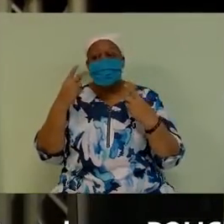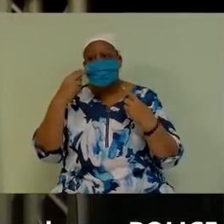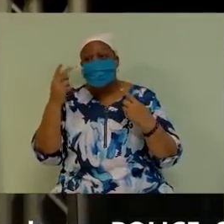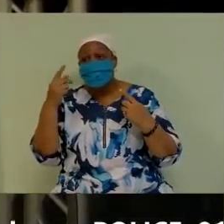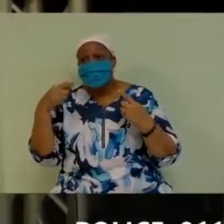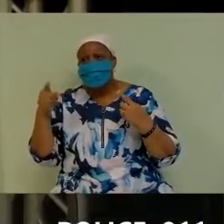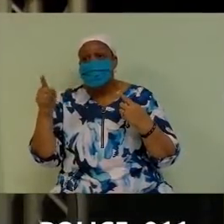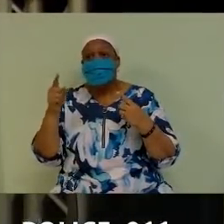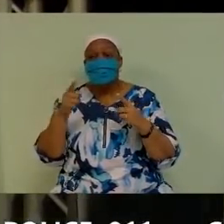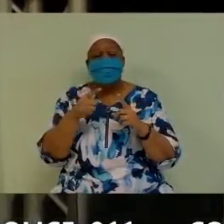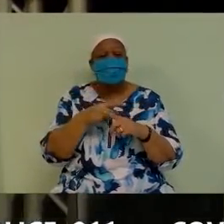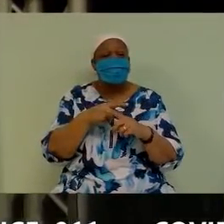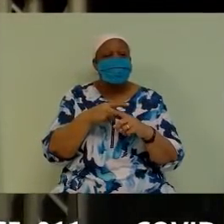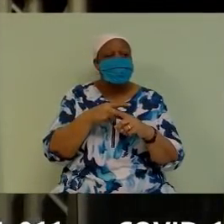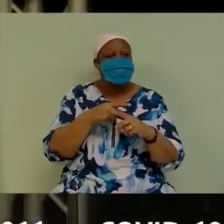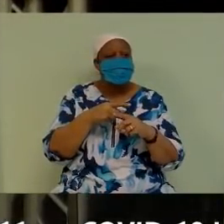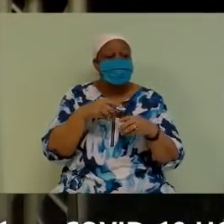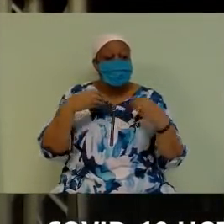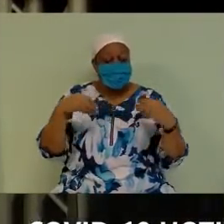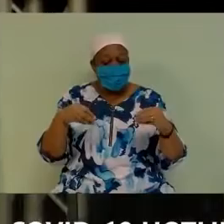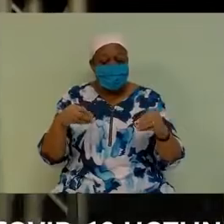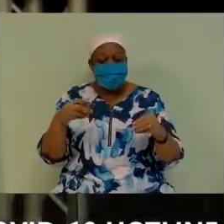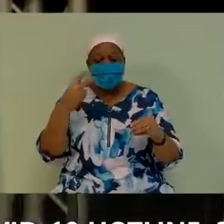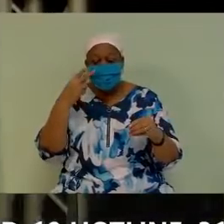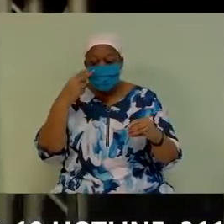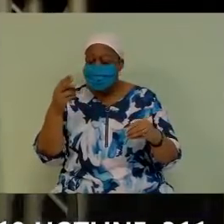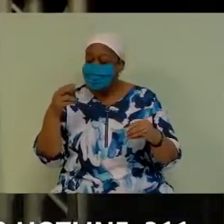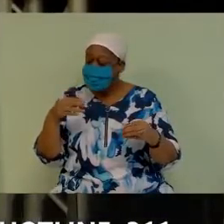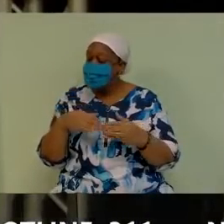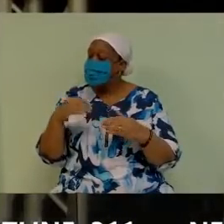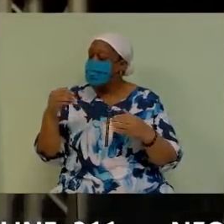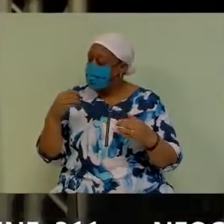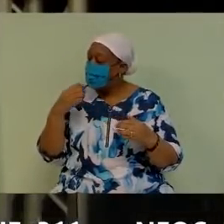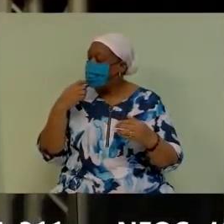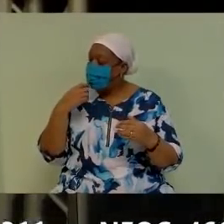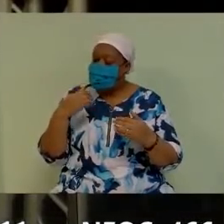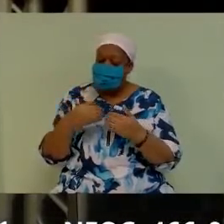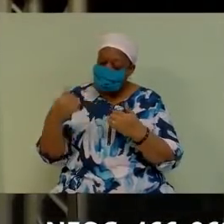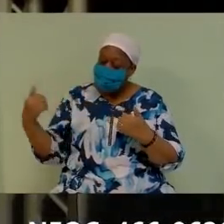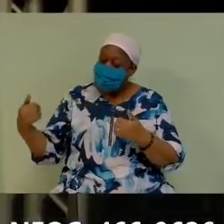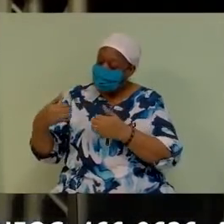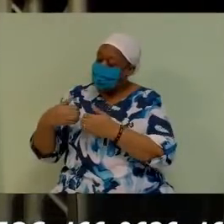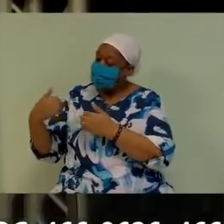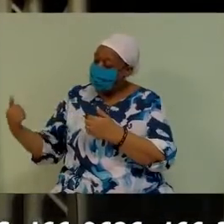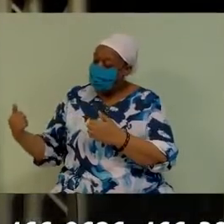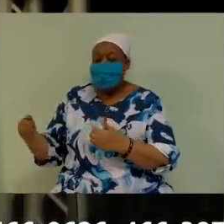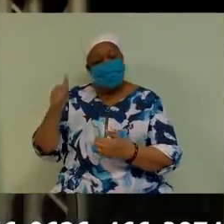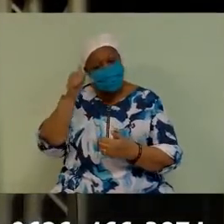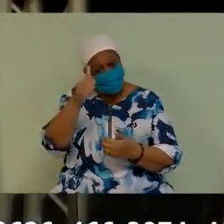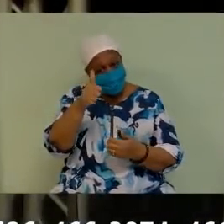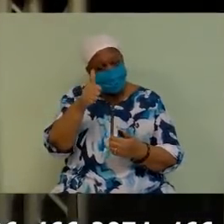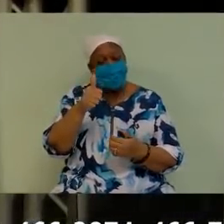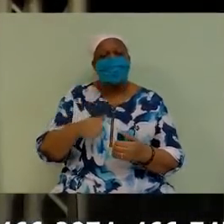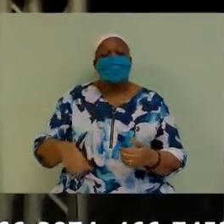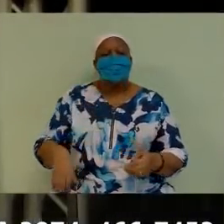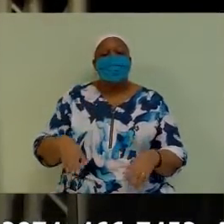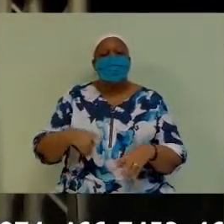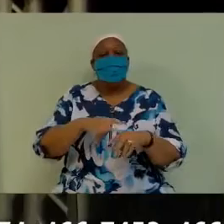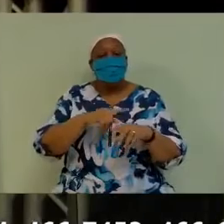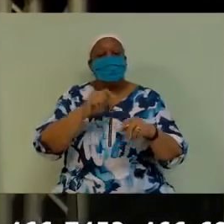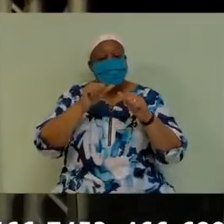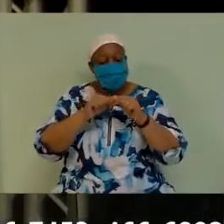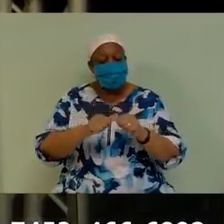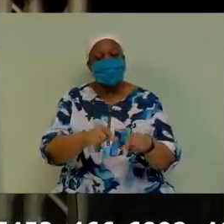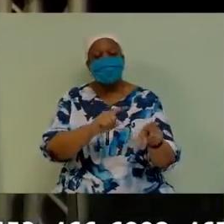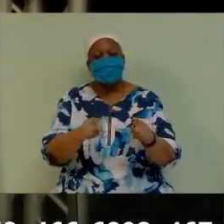persons are adopting to the new norm and spacing themselves within the aisles. And let us continue to do that, because once we do those things, we will be able